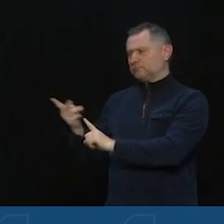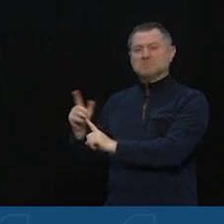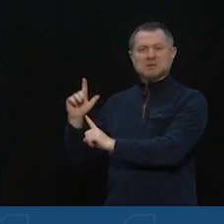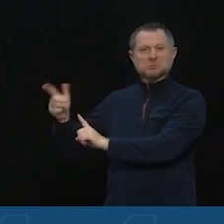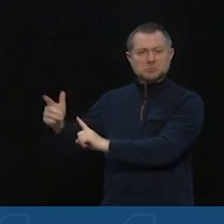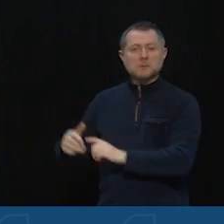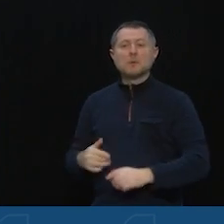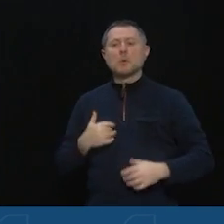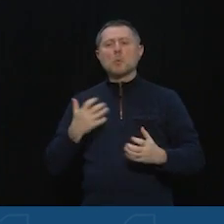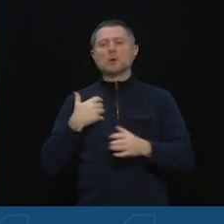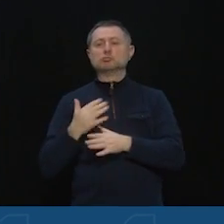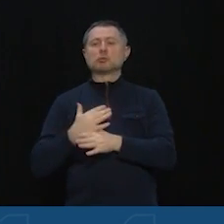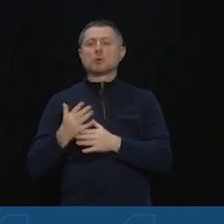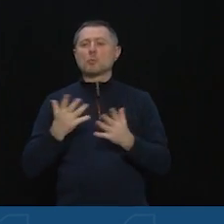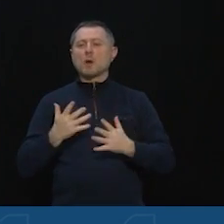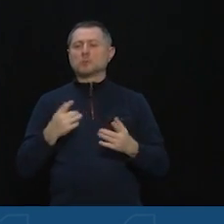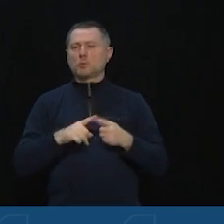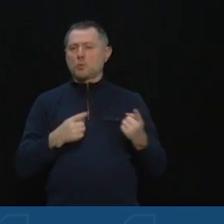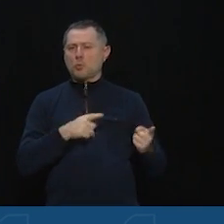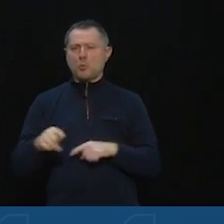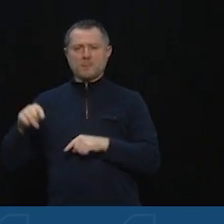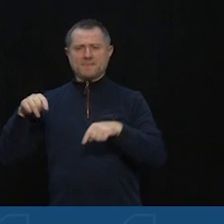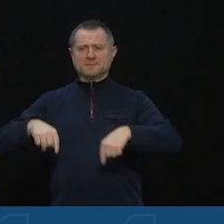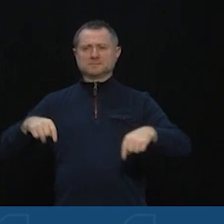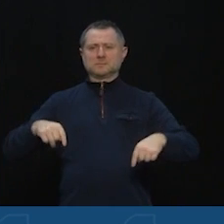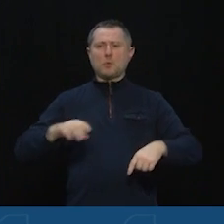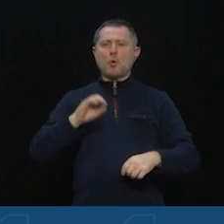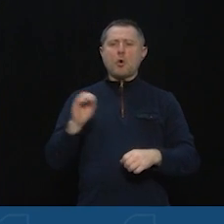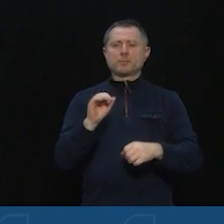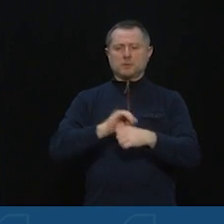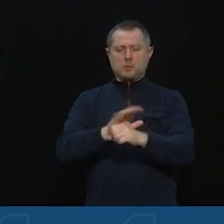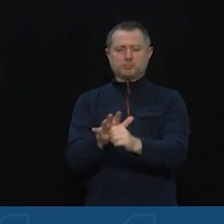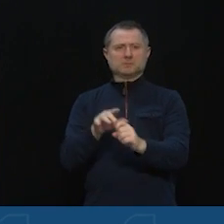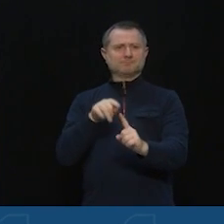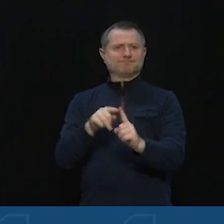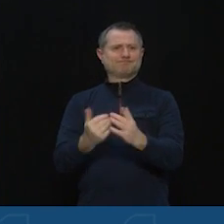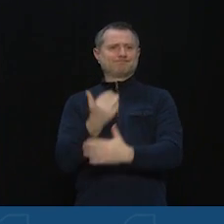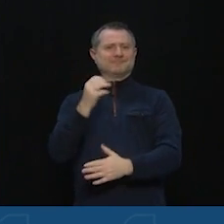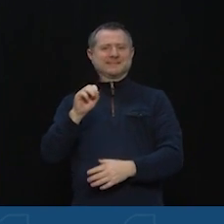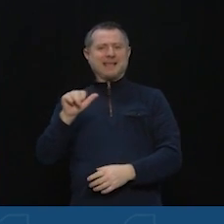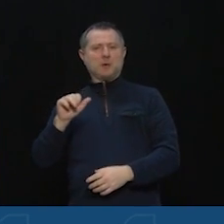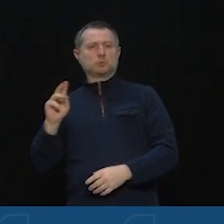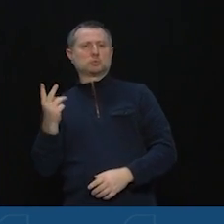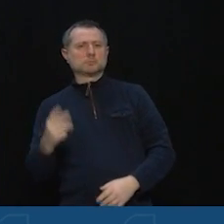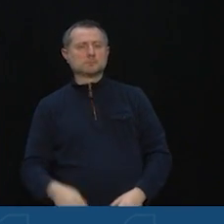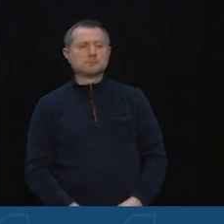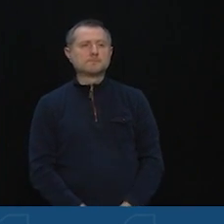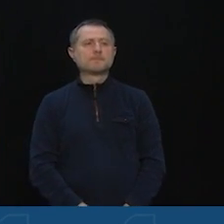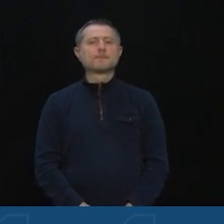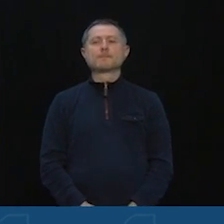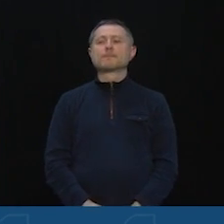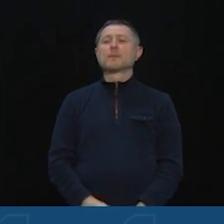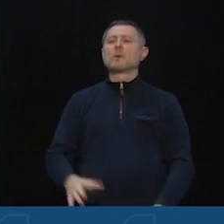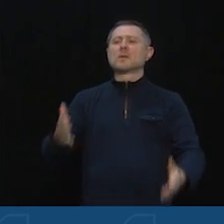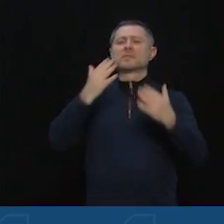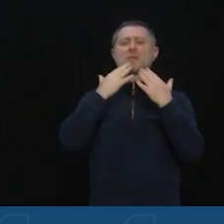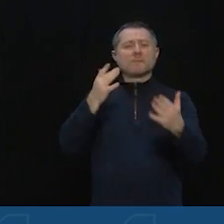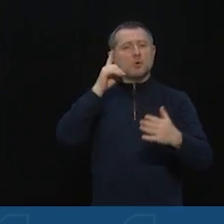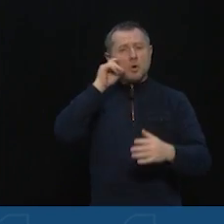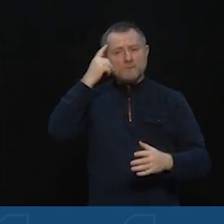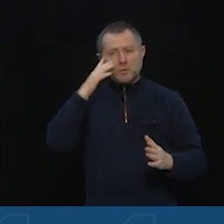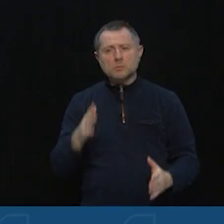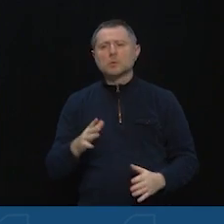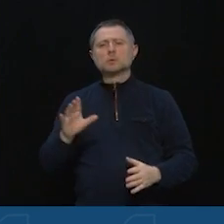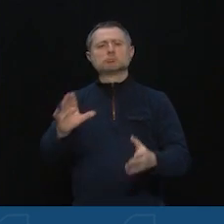learned about what's happening with Omicron BA.2. Dr. Bassett? Thank you, Governor, and thank you for your words